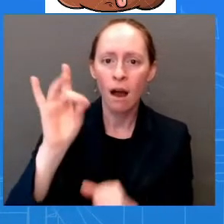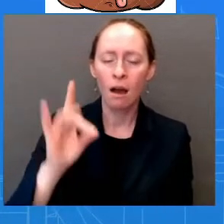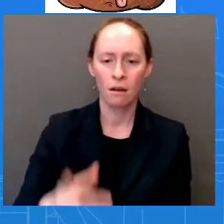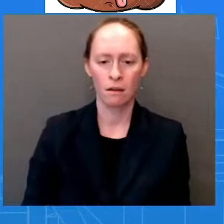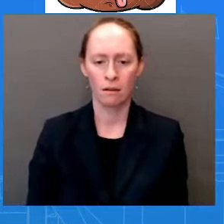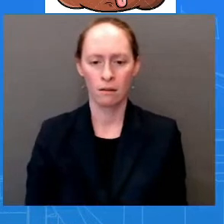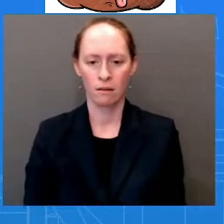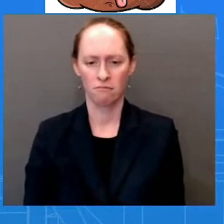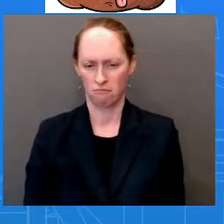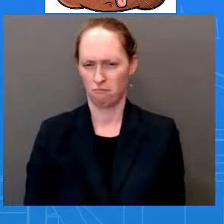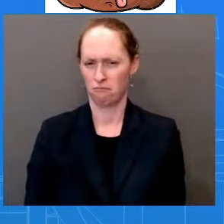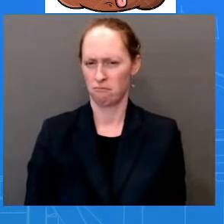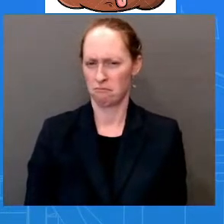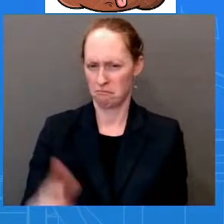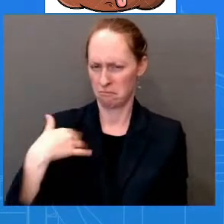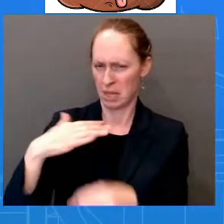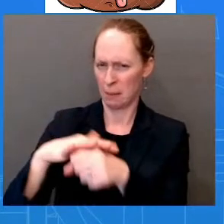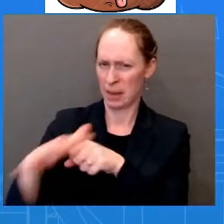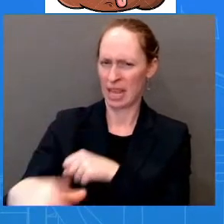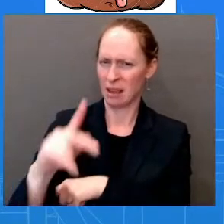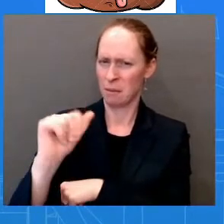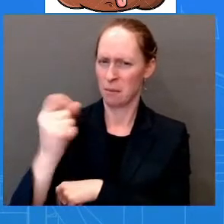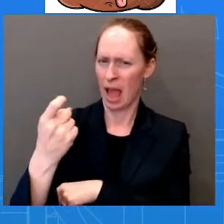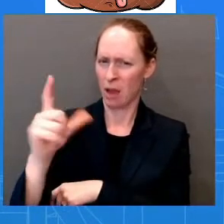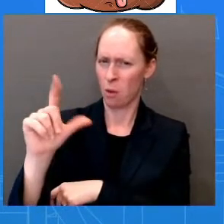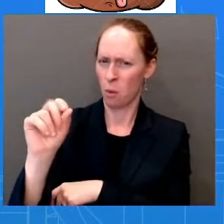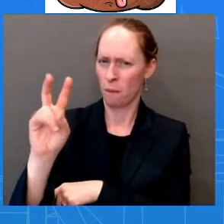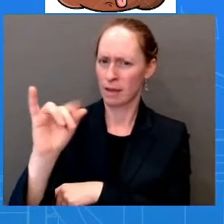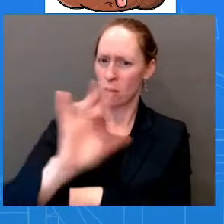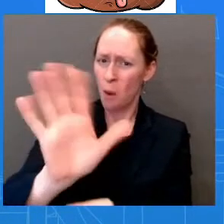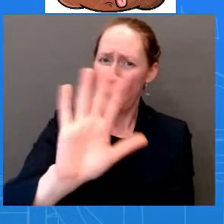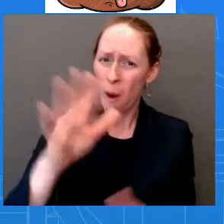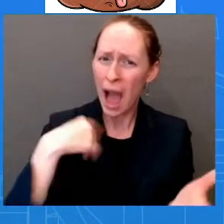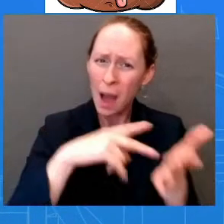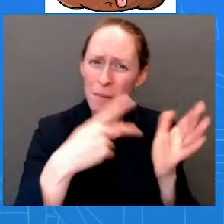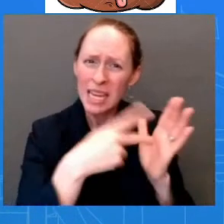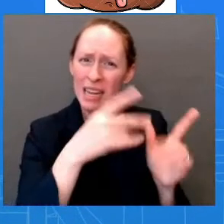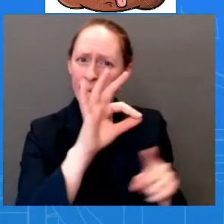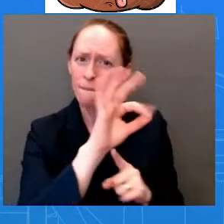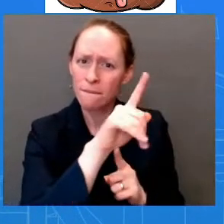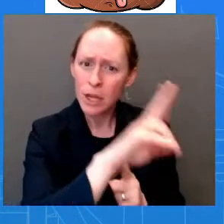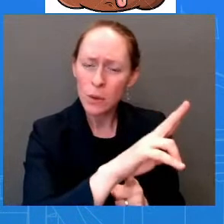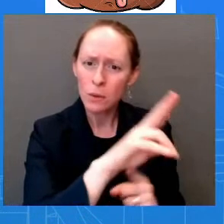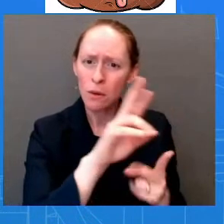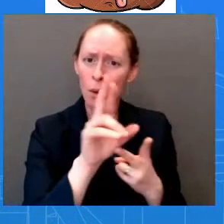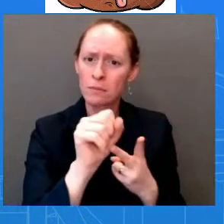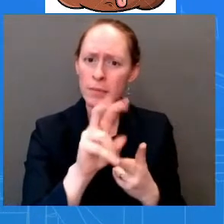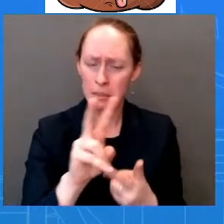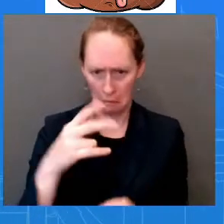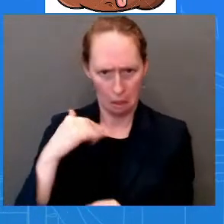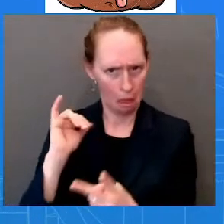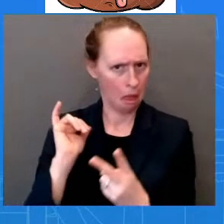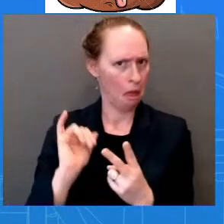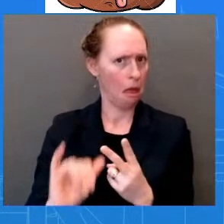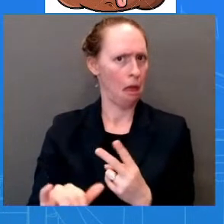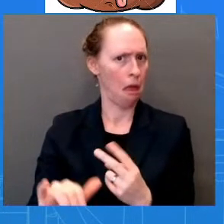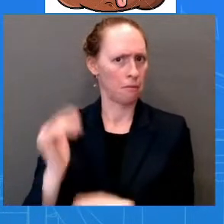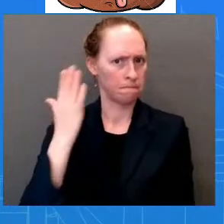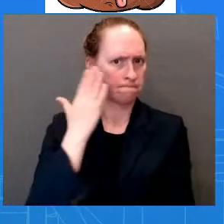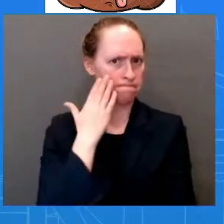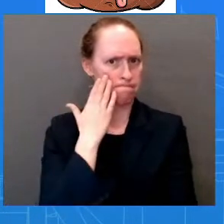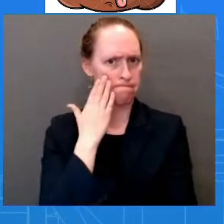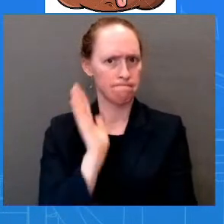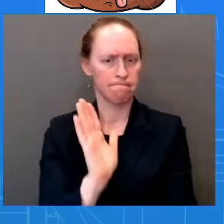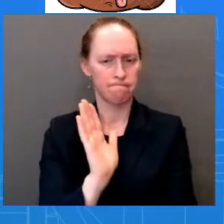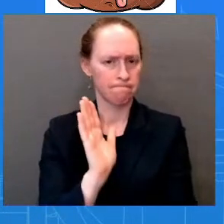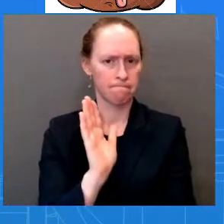flu and RSV. So I don't know what antivirals you're thinking about for RSV. There aren't any that I'm aware of. There is a